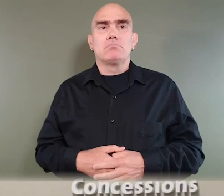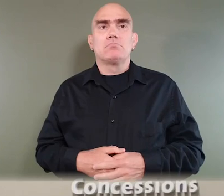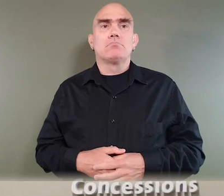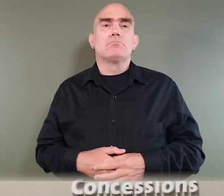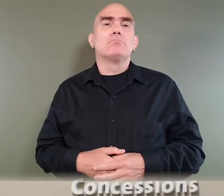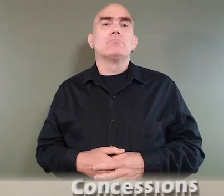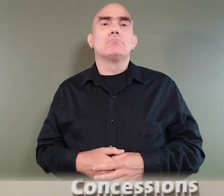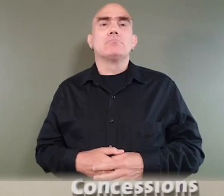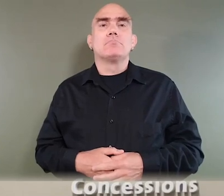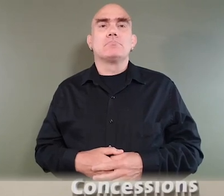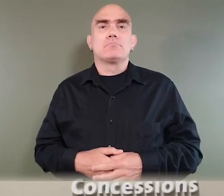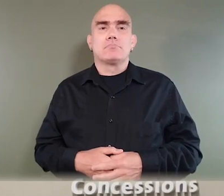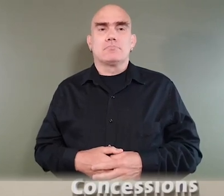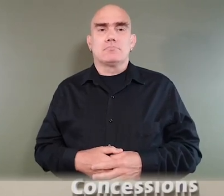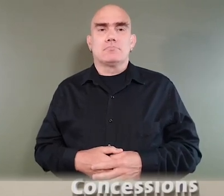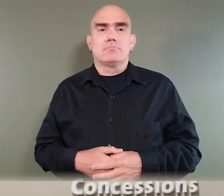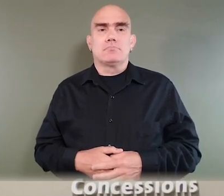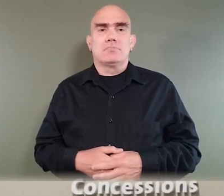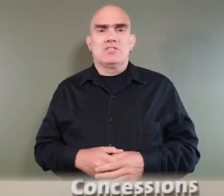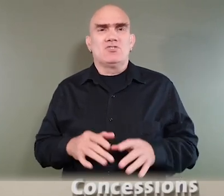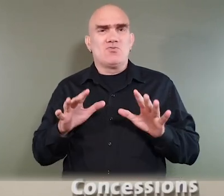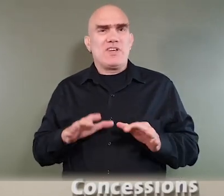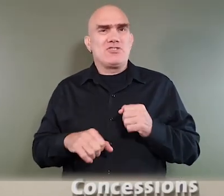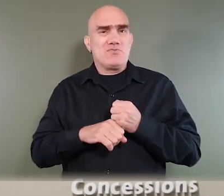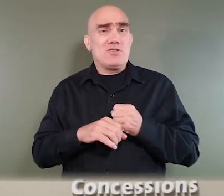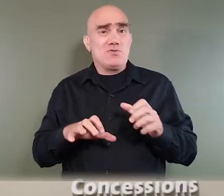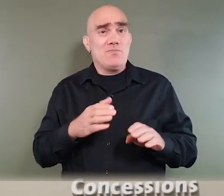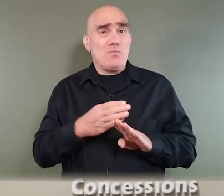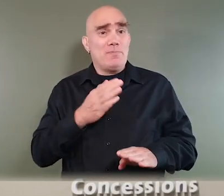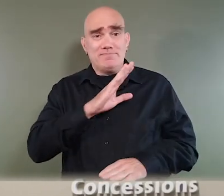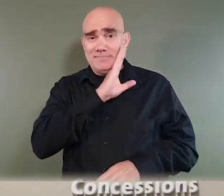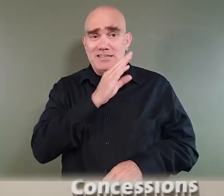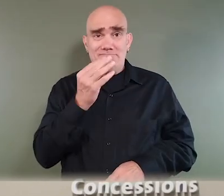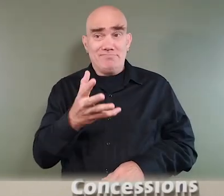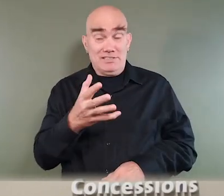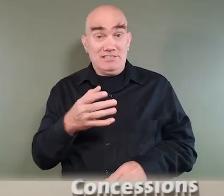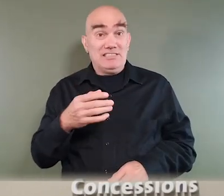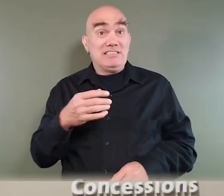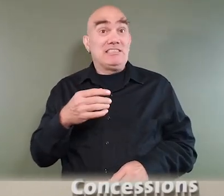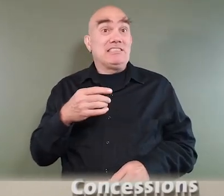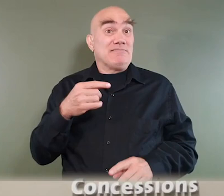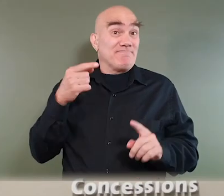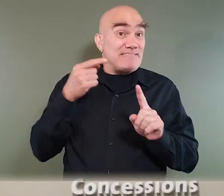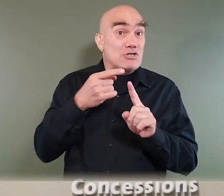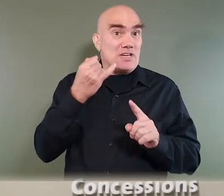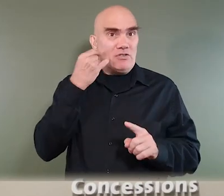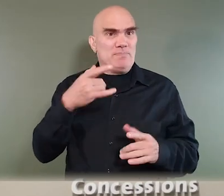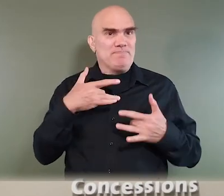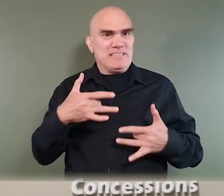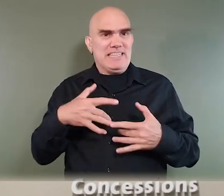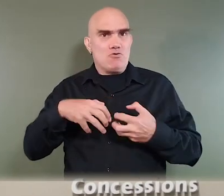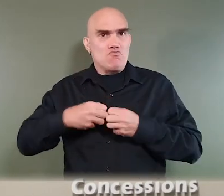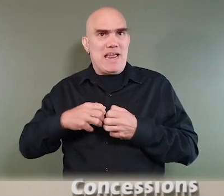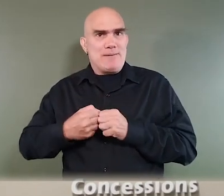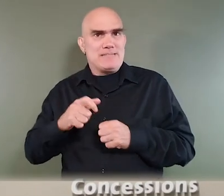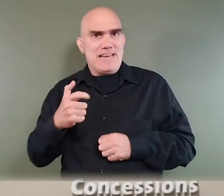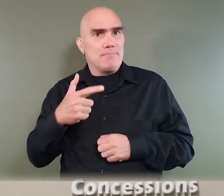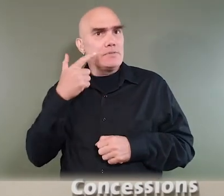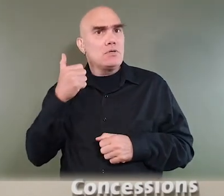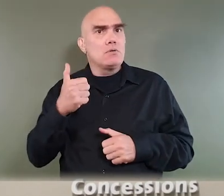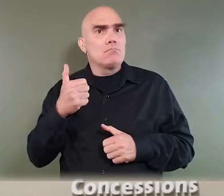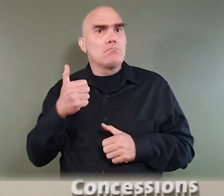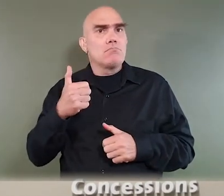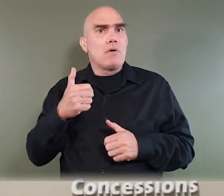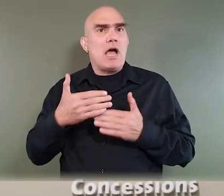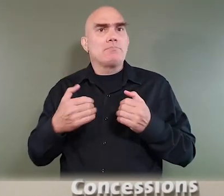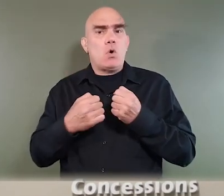This is a great stretch to do before bed, especially if you get leg cramps, because it opens up the back of the leg, the